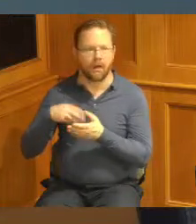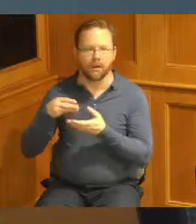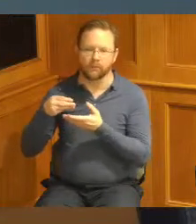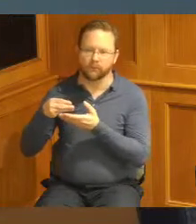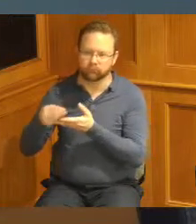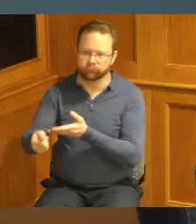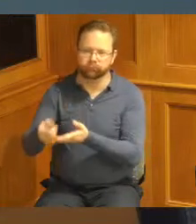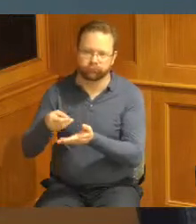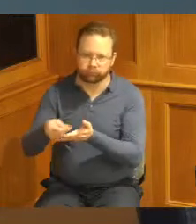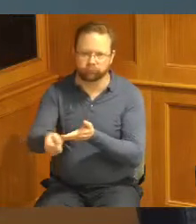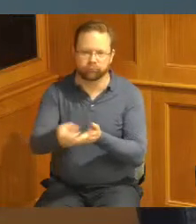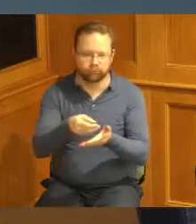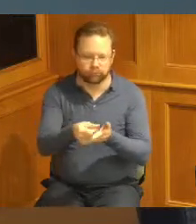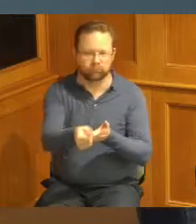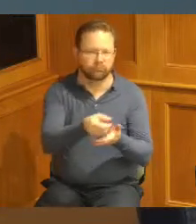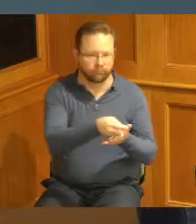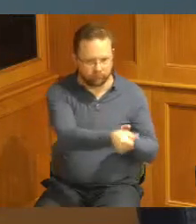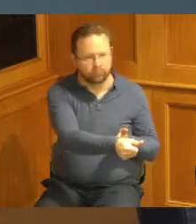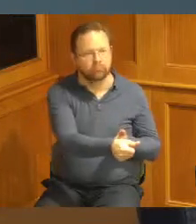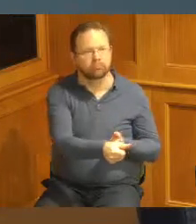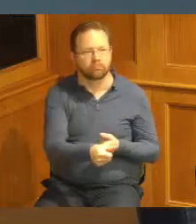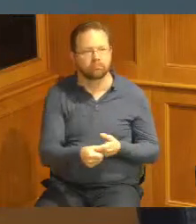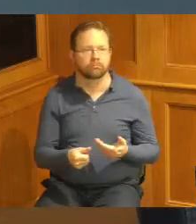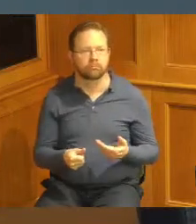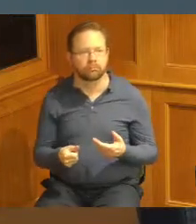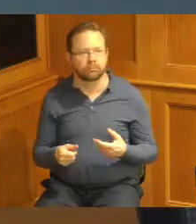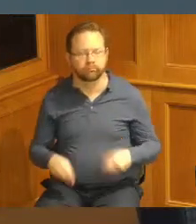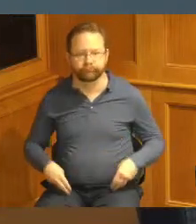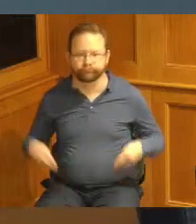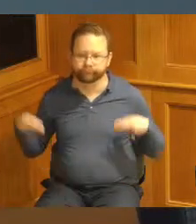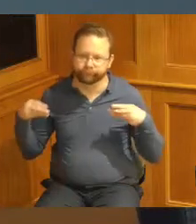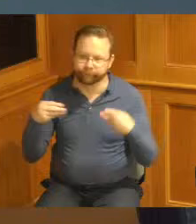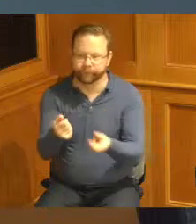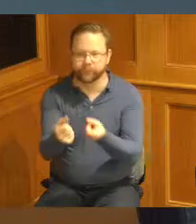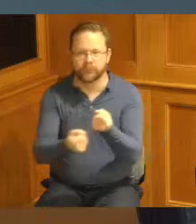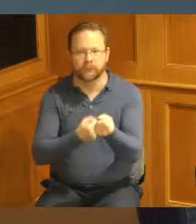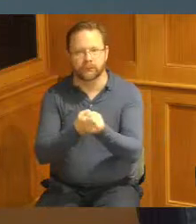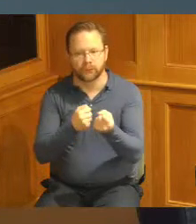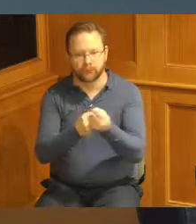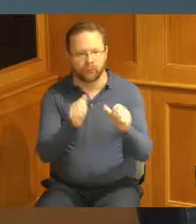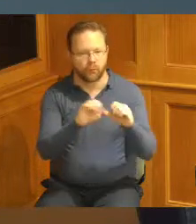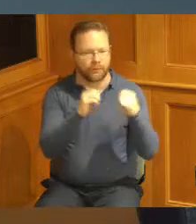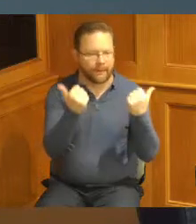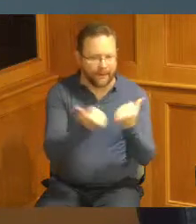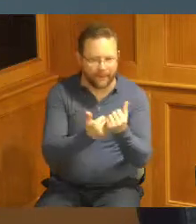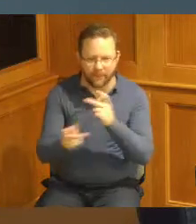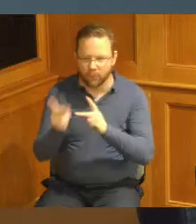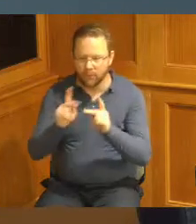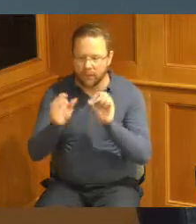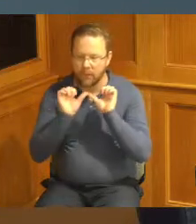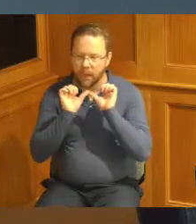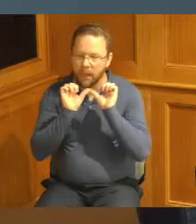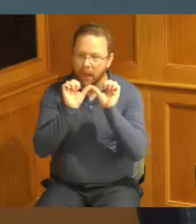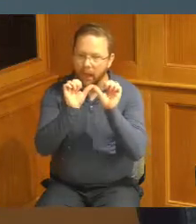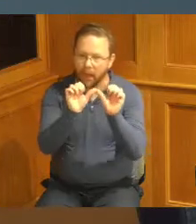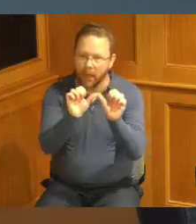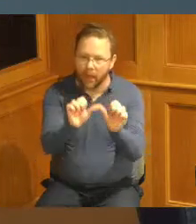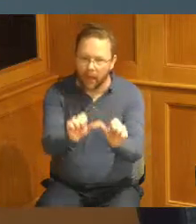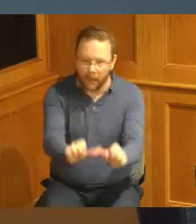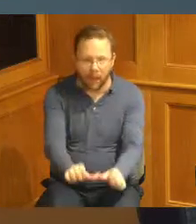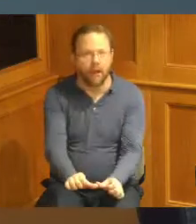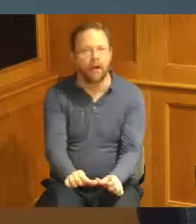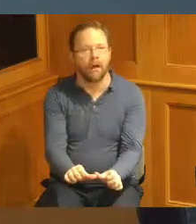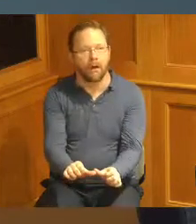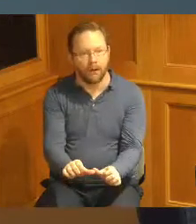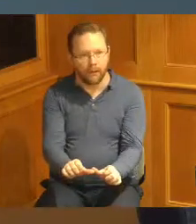perpetuating people and entities and agencies so much that